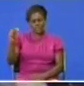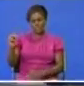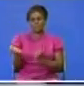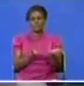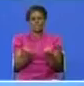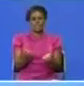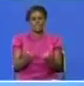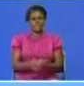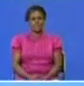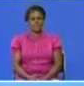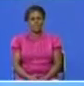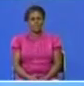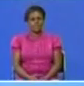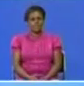Business.